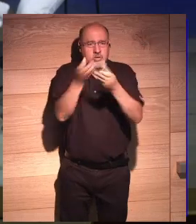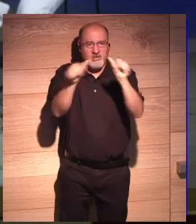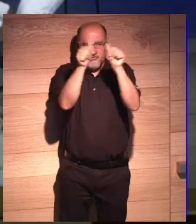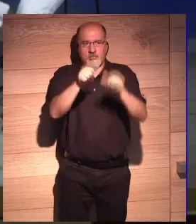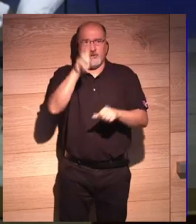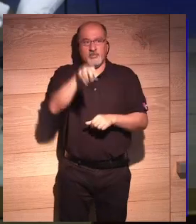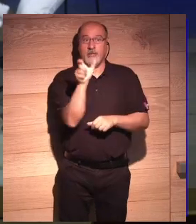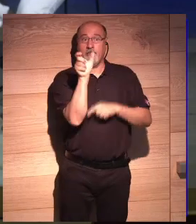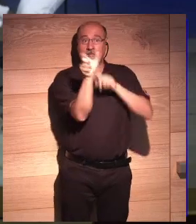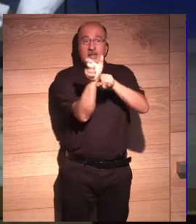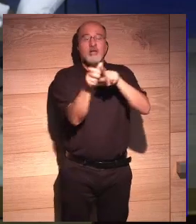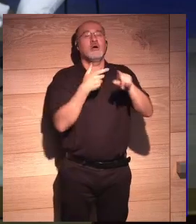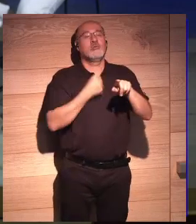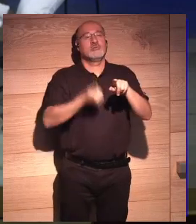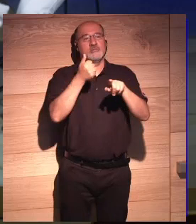tell content. We could